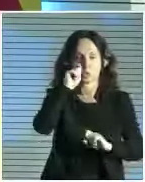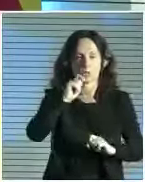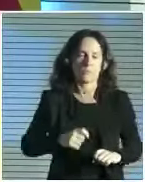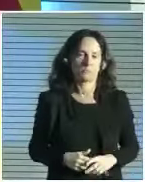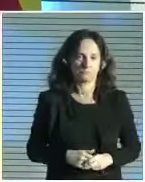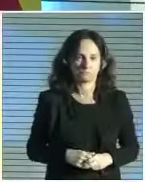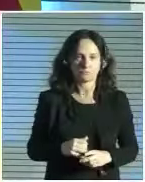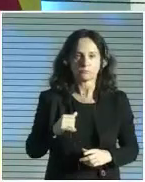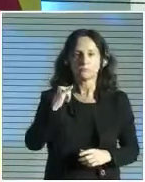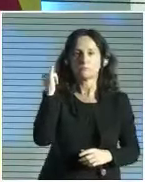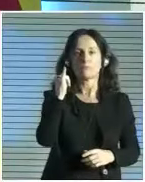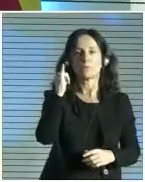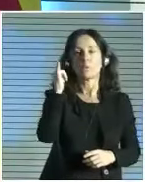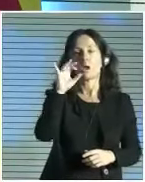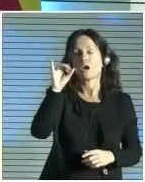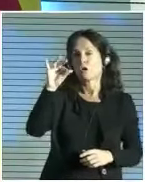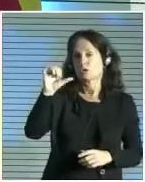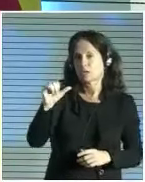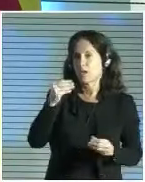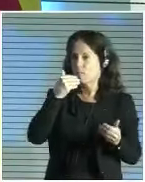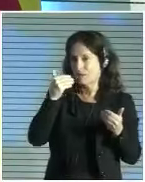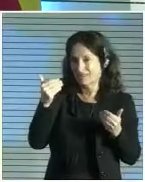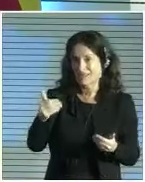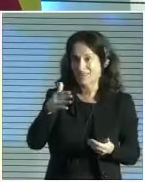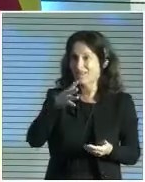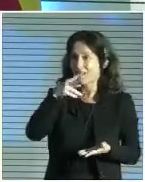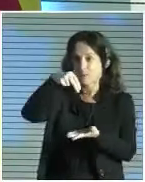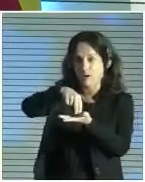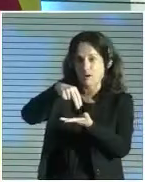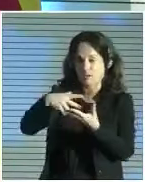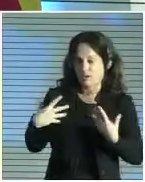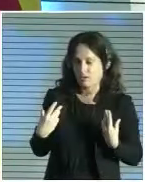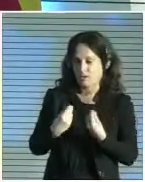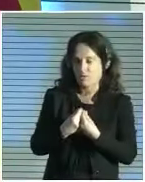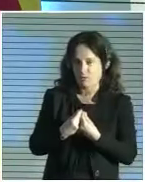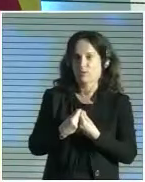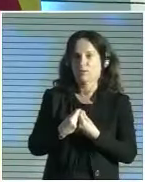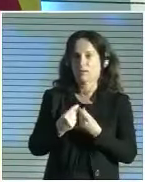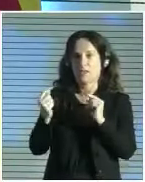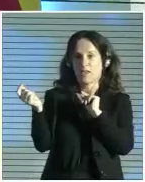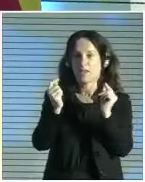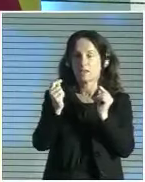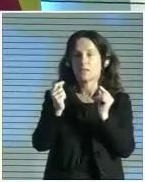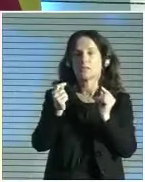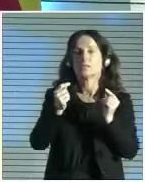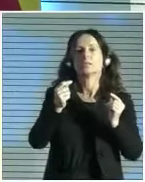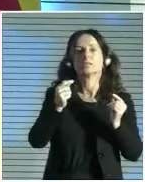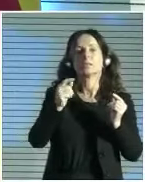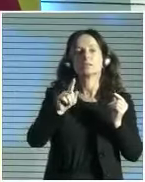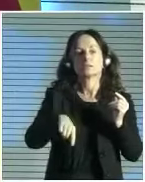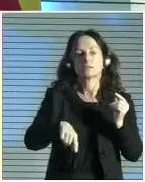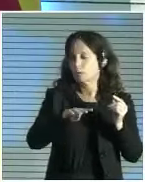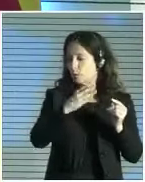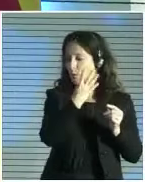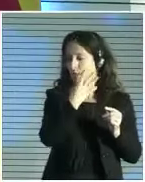you so much for being here with me on stage. And while we just had 45 minutes of conversation with each of